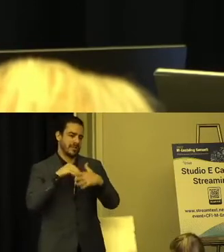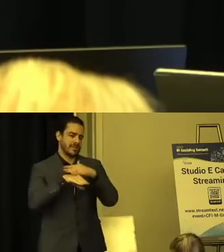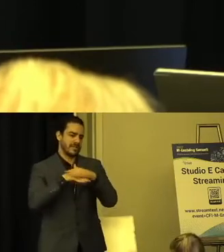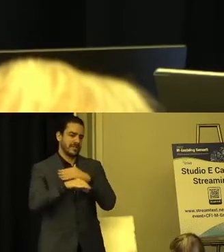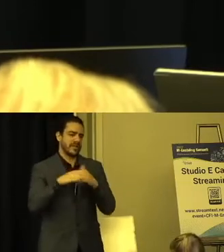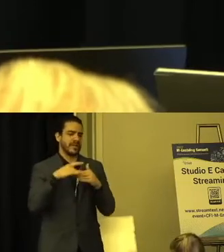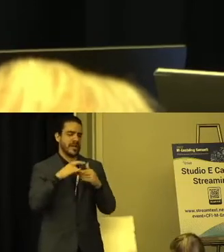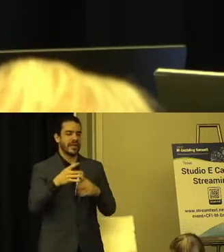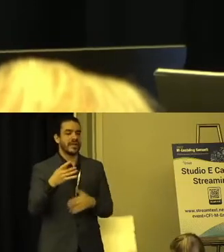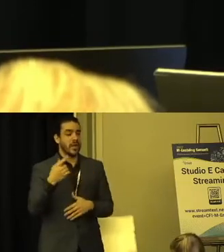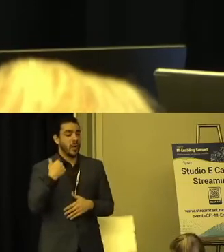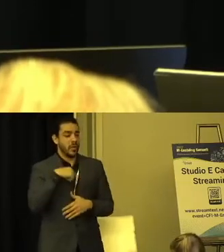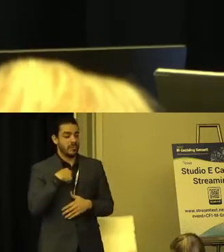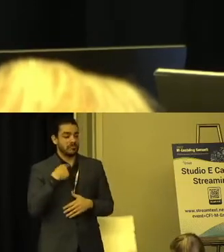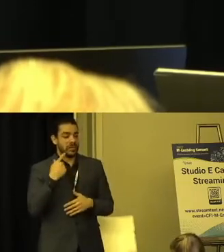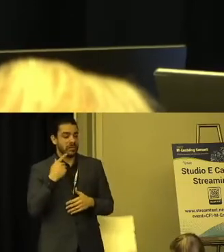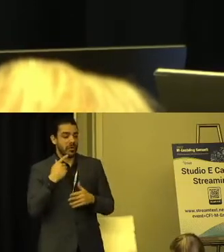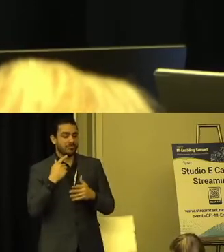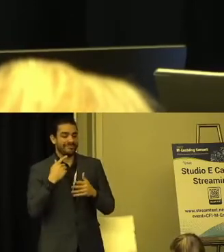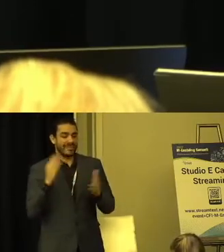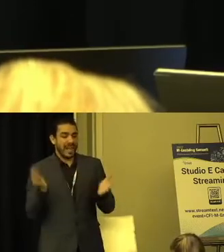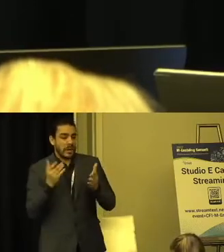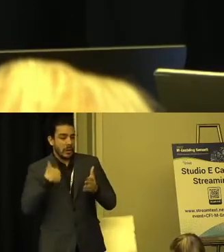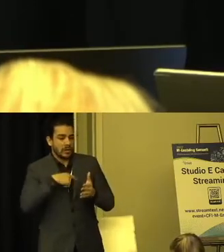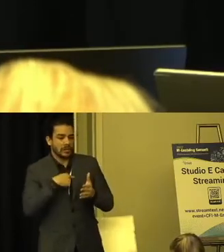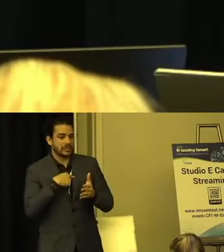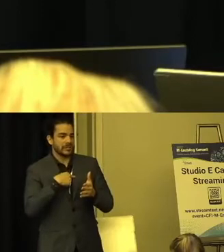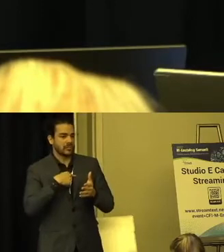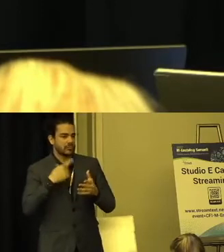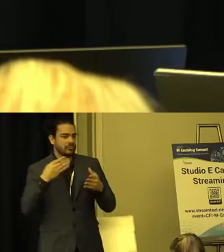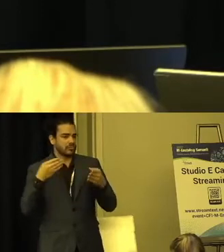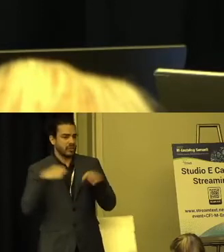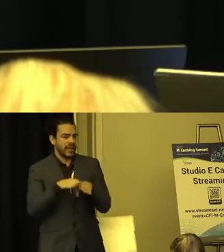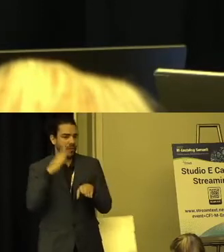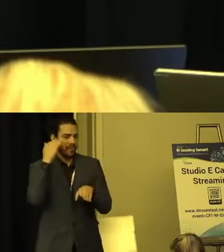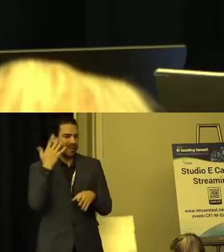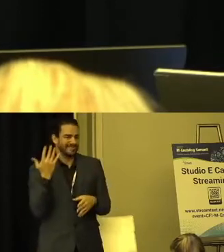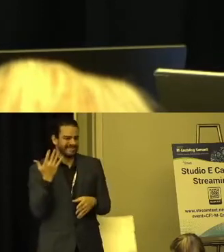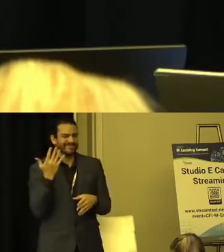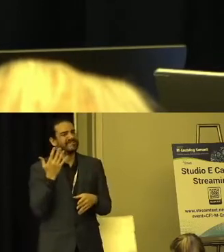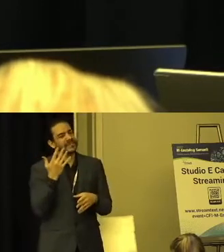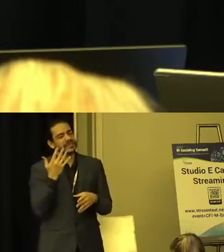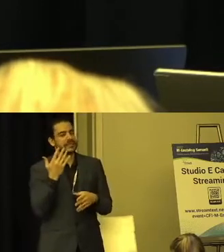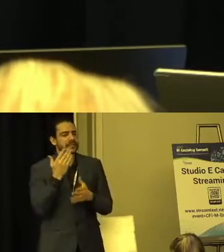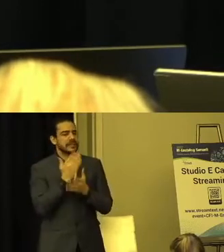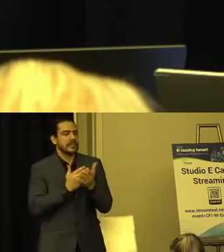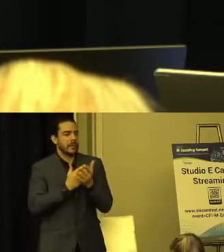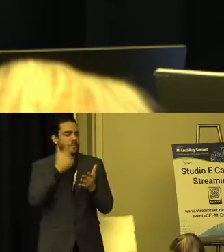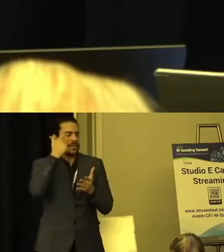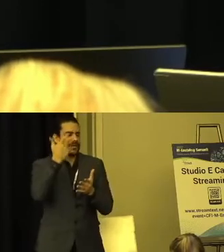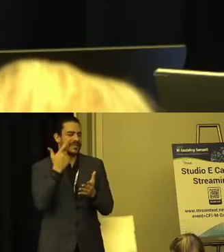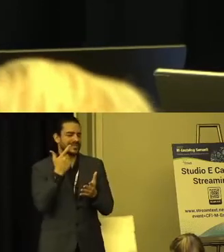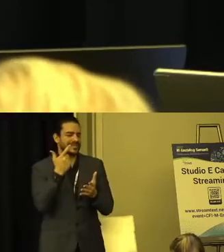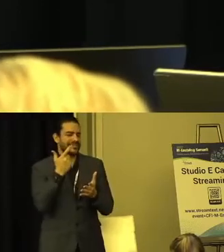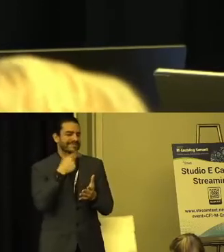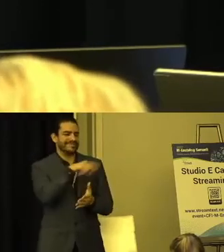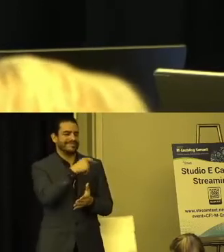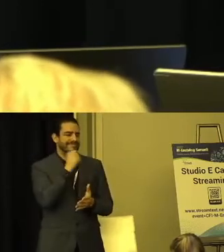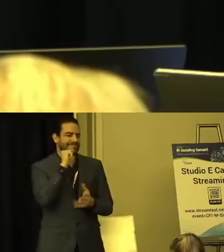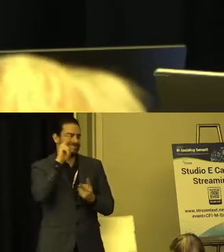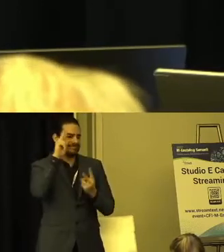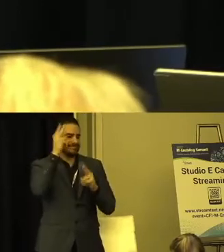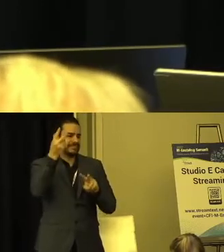encouraged or kind of asked to shut those down, to some extent because of misunderstandings about the status at the time